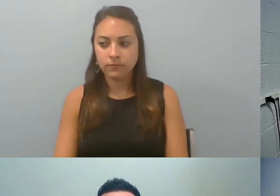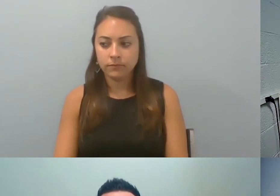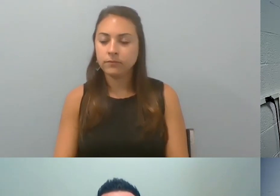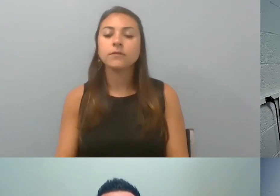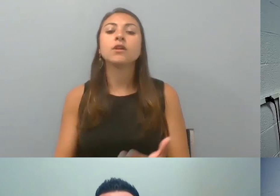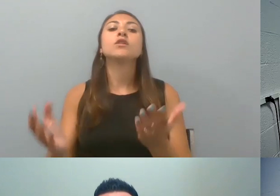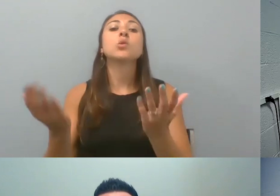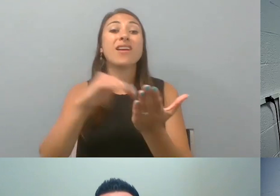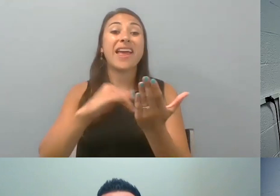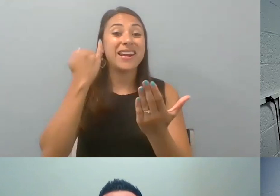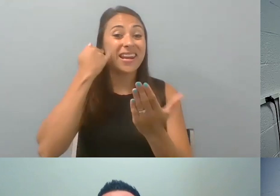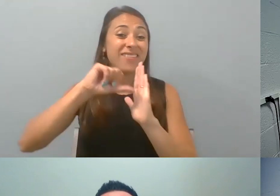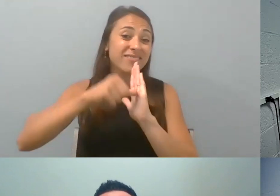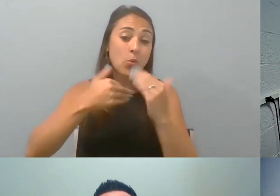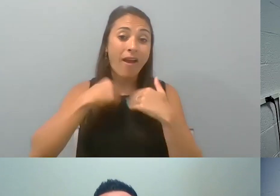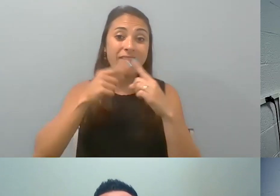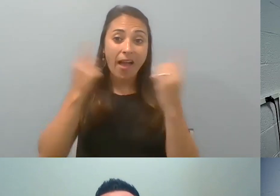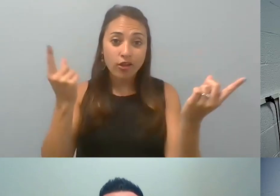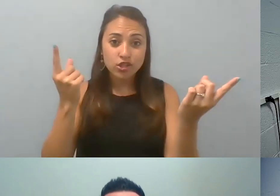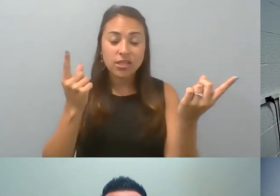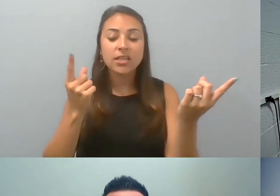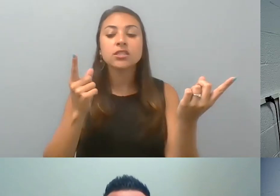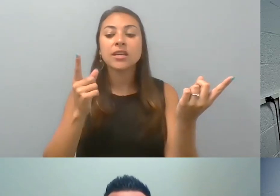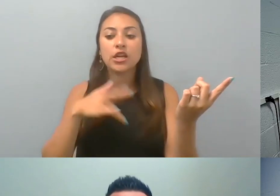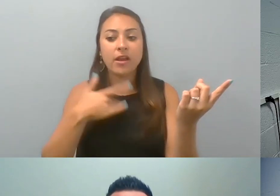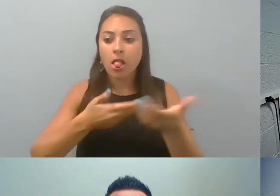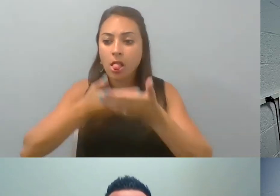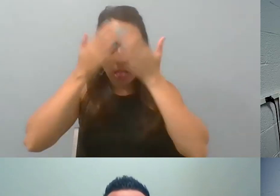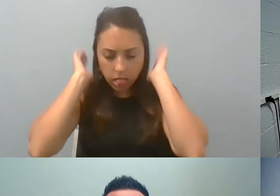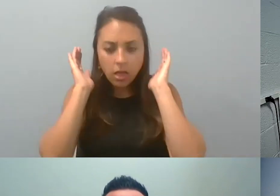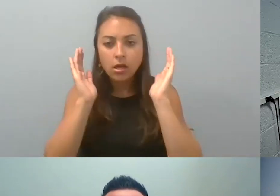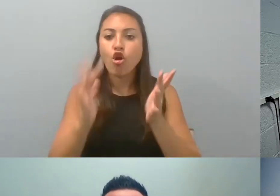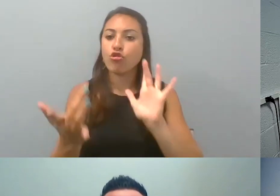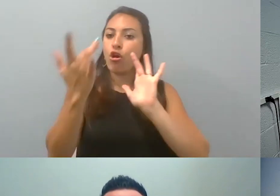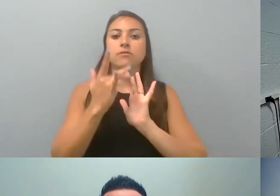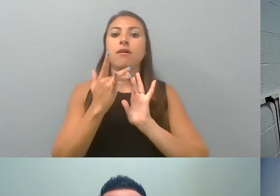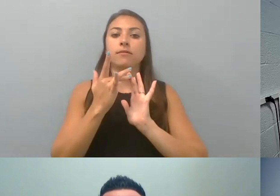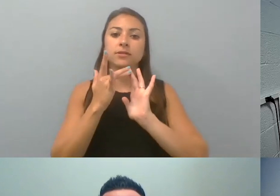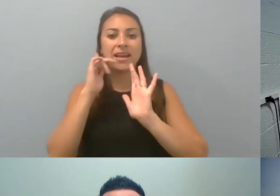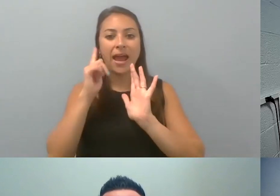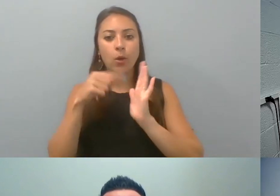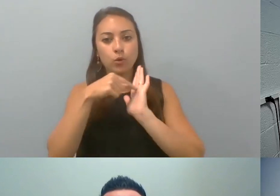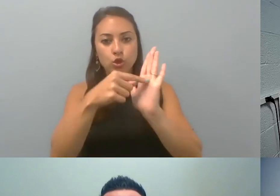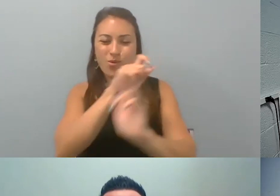if necessary, collaborating with one of the culinarians who's in the space to really figure out what level